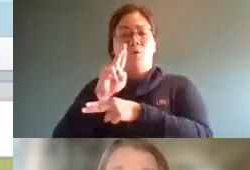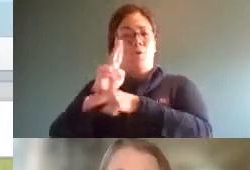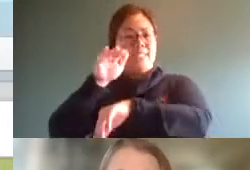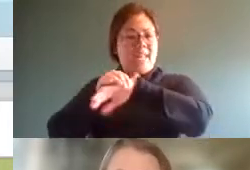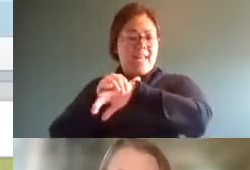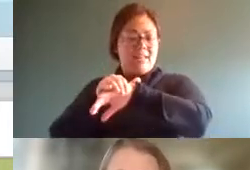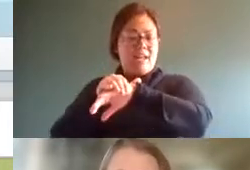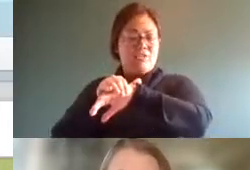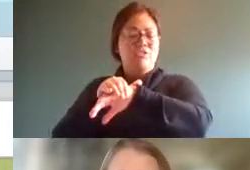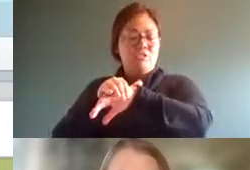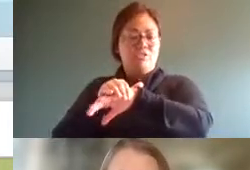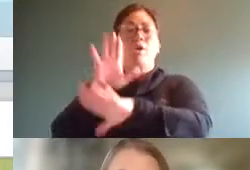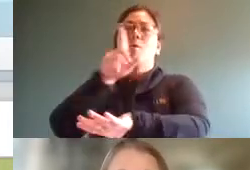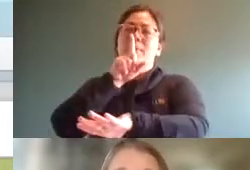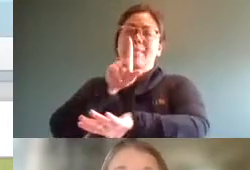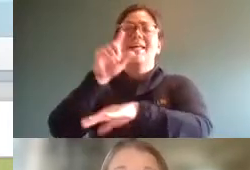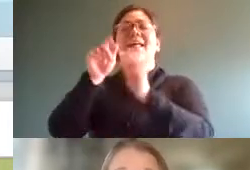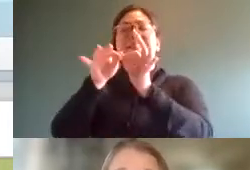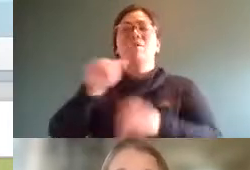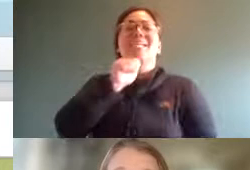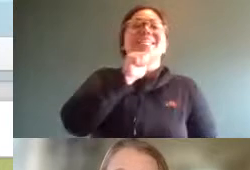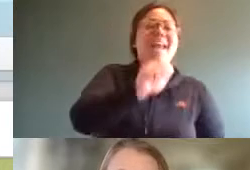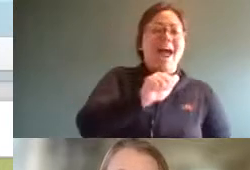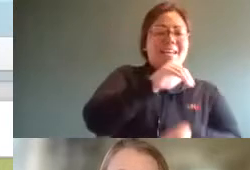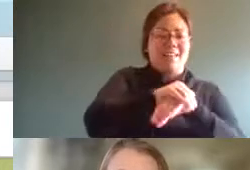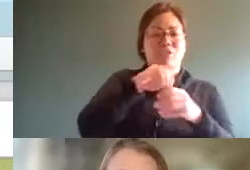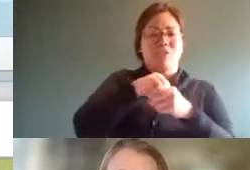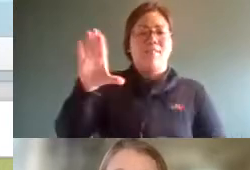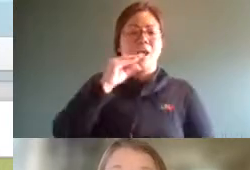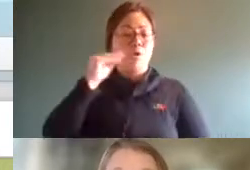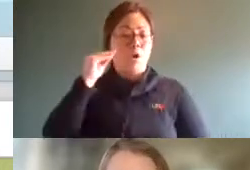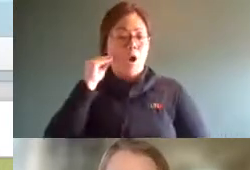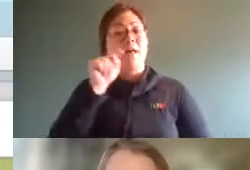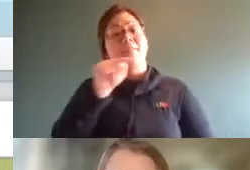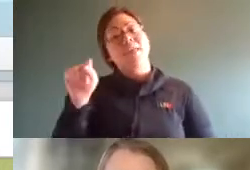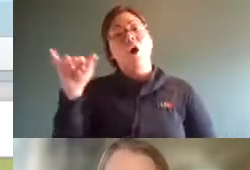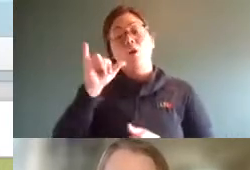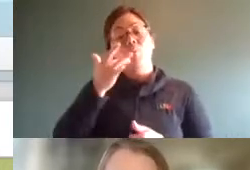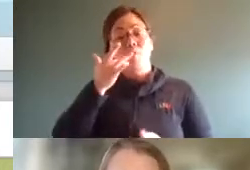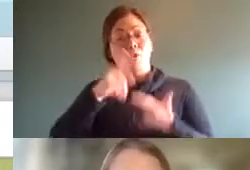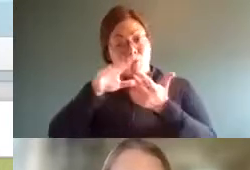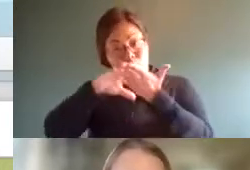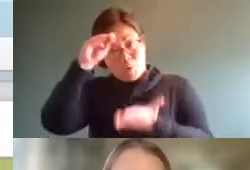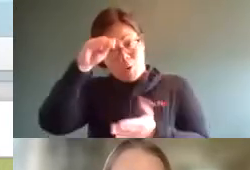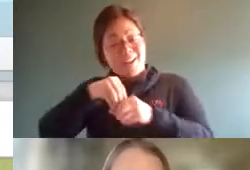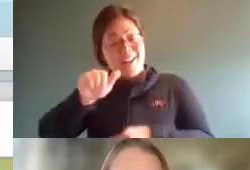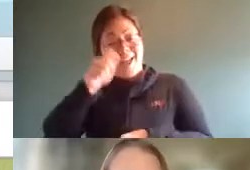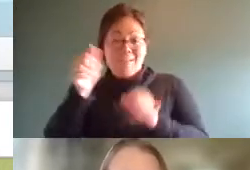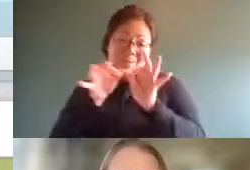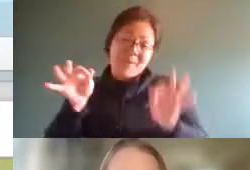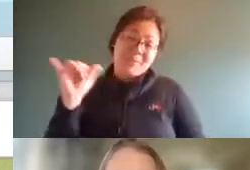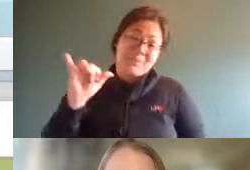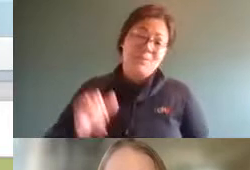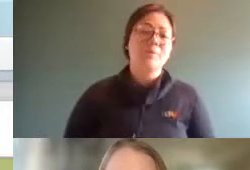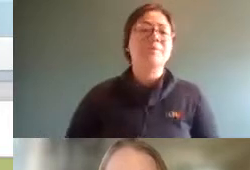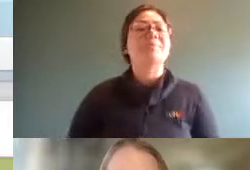a language other than English in the home, those residents may also prefer to learn in a different language as well.